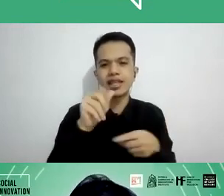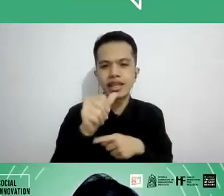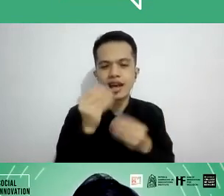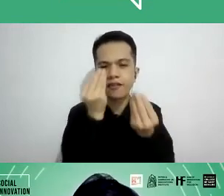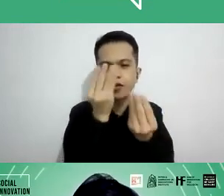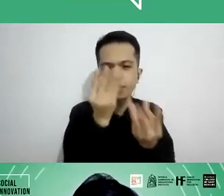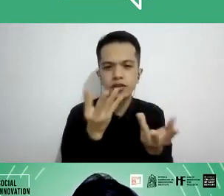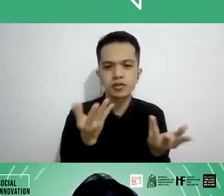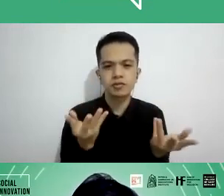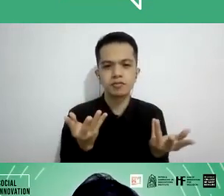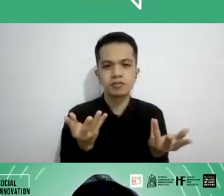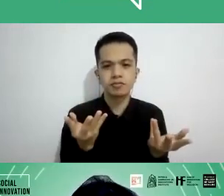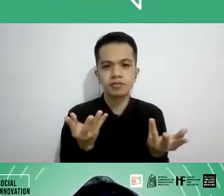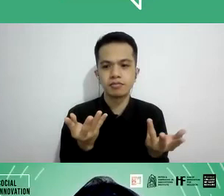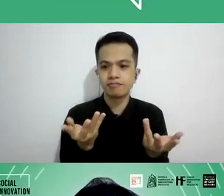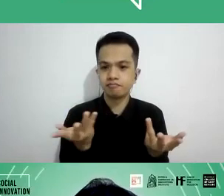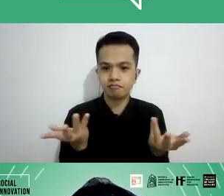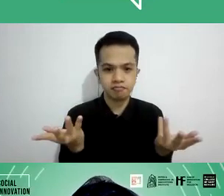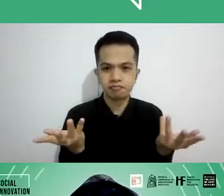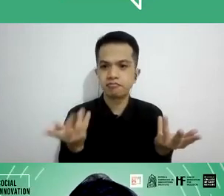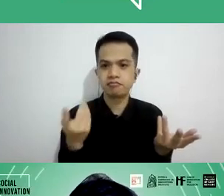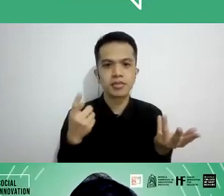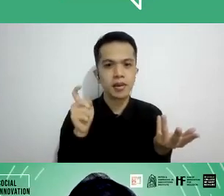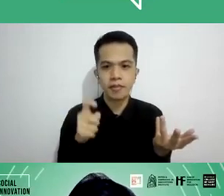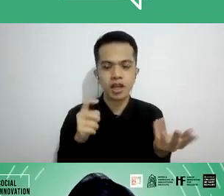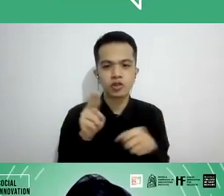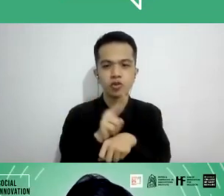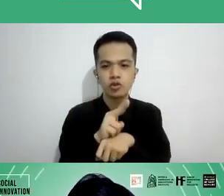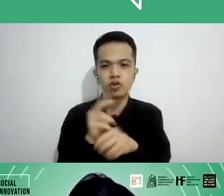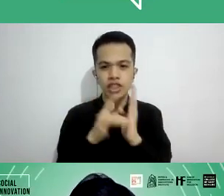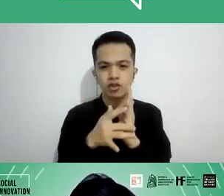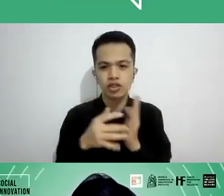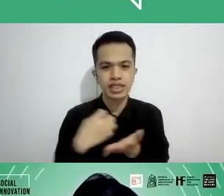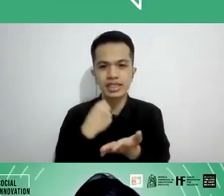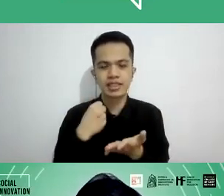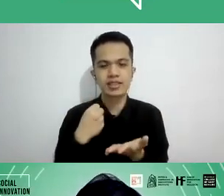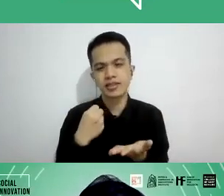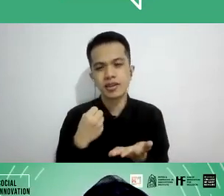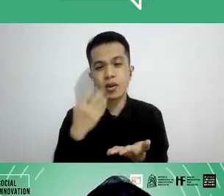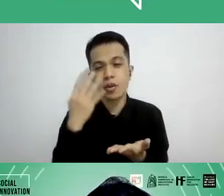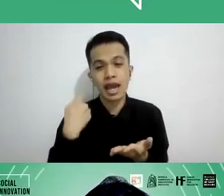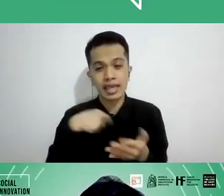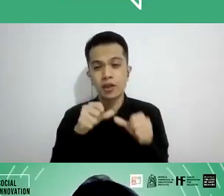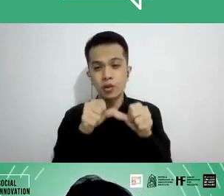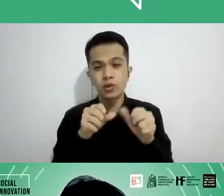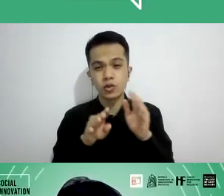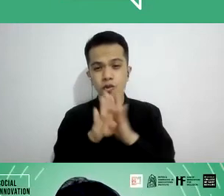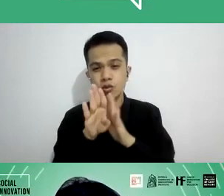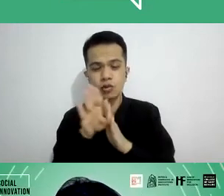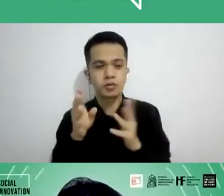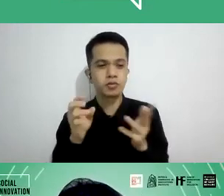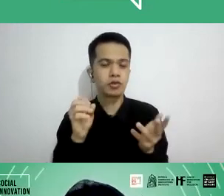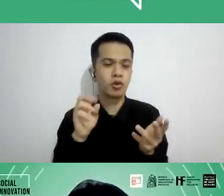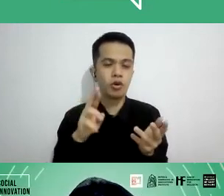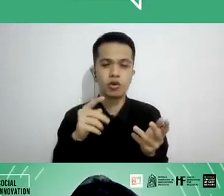information, then we have to use this technology. And remember, because when we continue to develop and